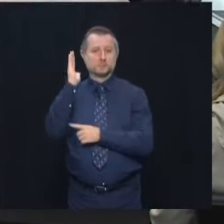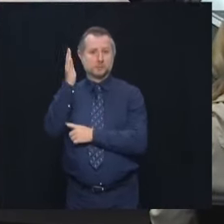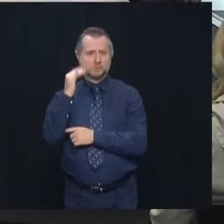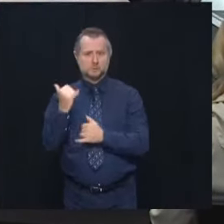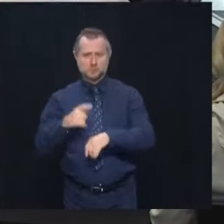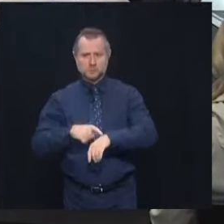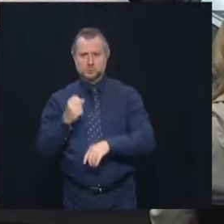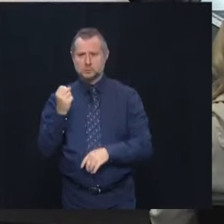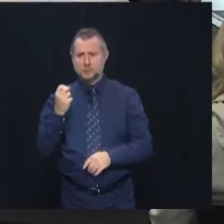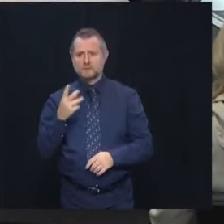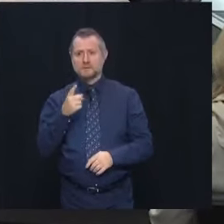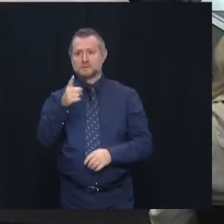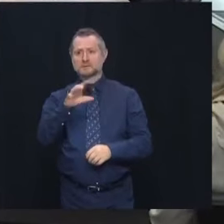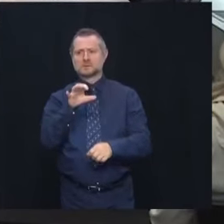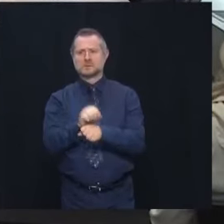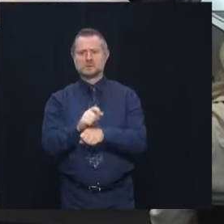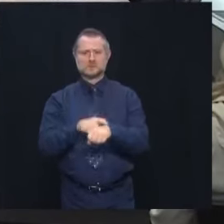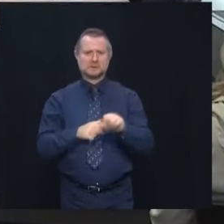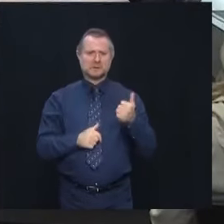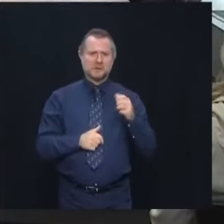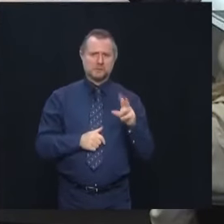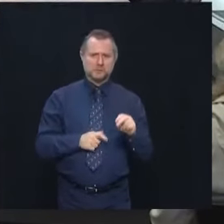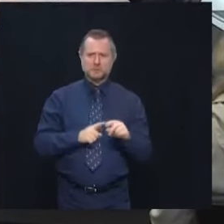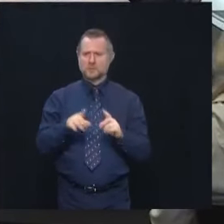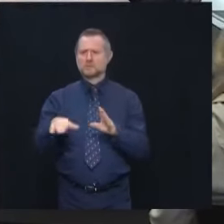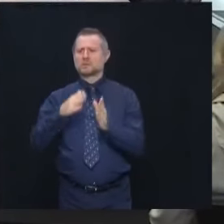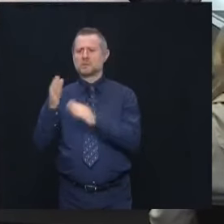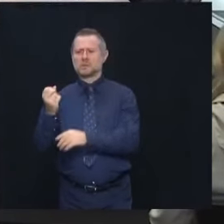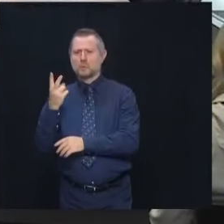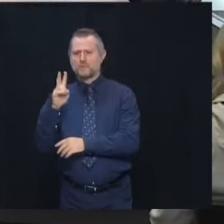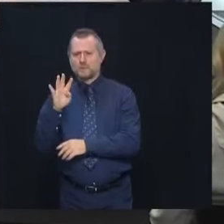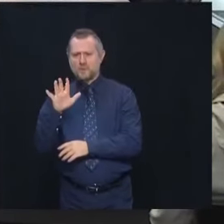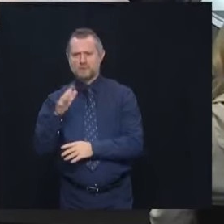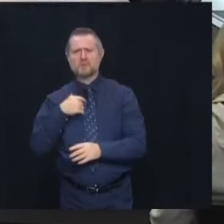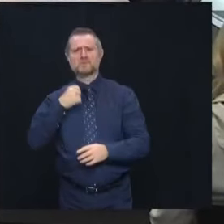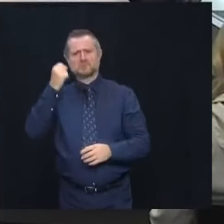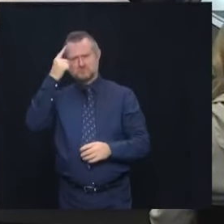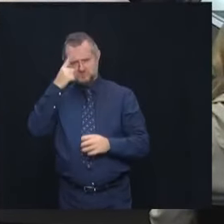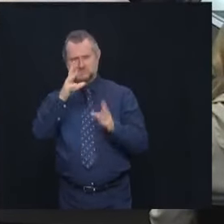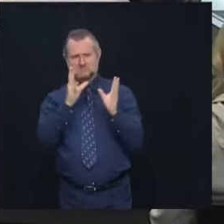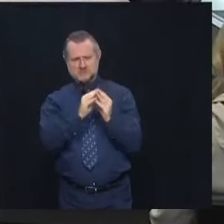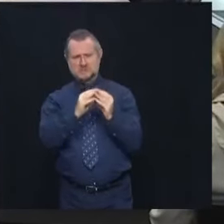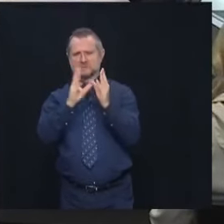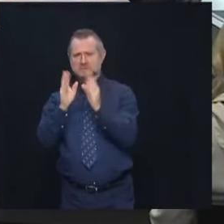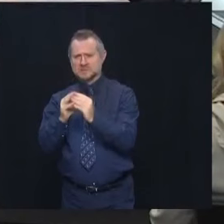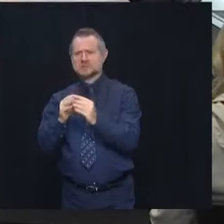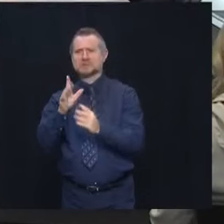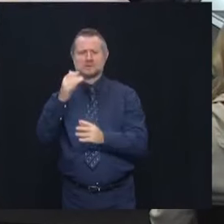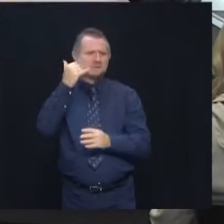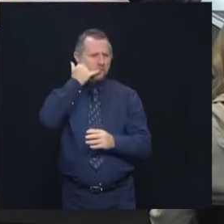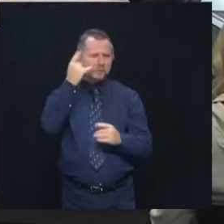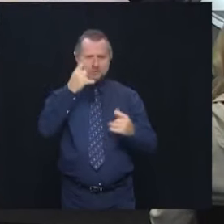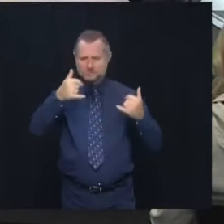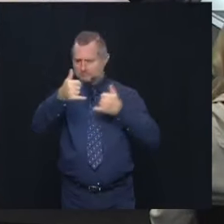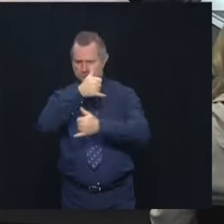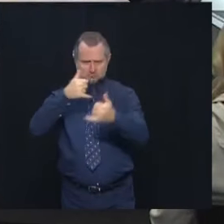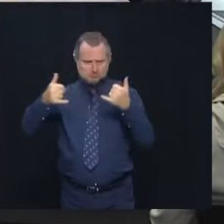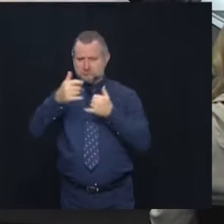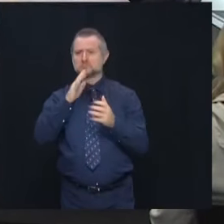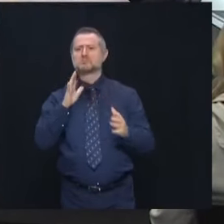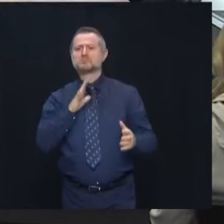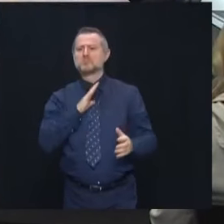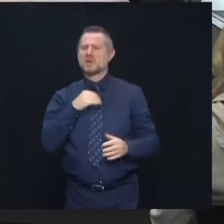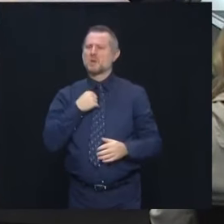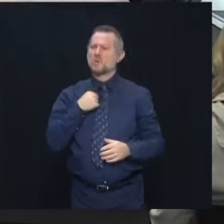for 10:30, then 11:45. I understand you had to meet with him first, or meet over the phone, discuss it, your team and his team. But I